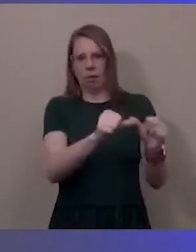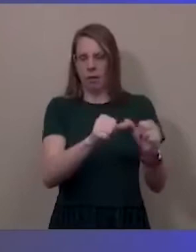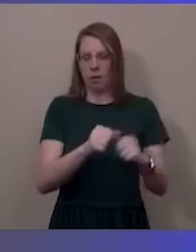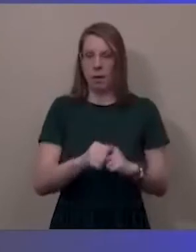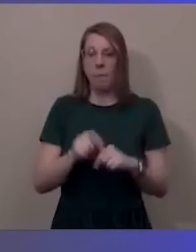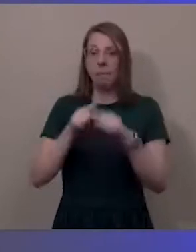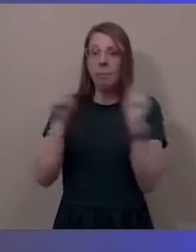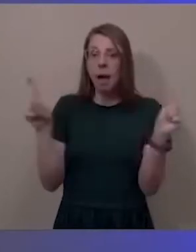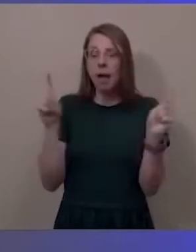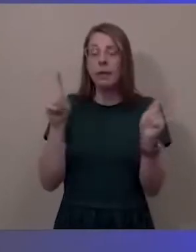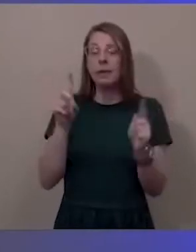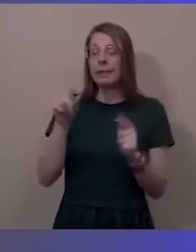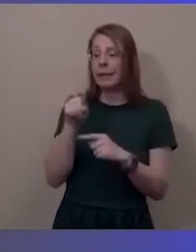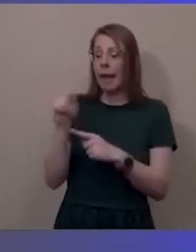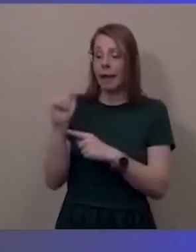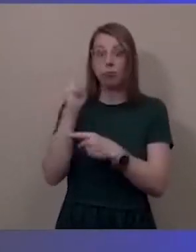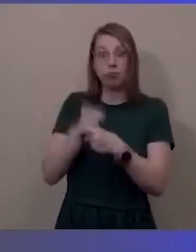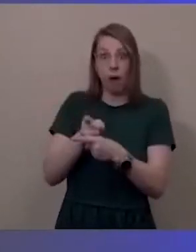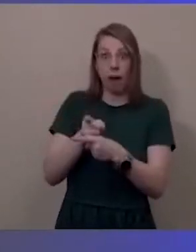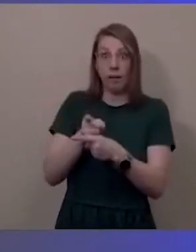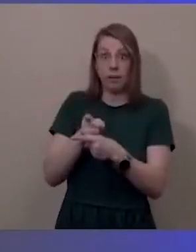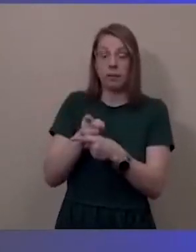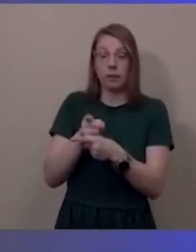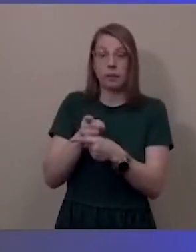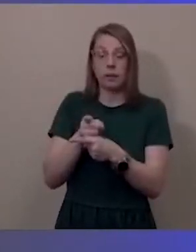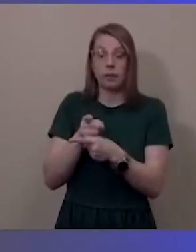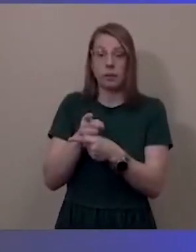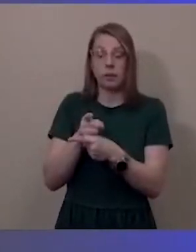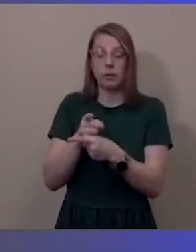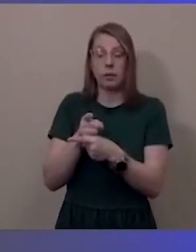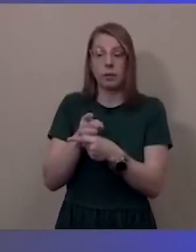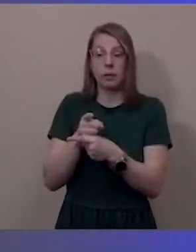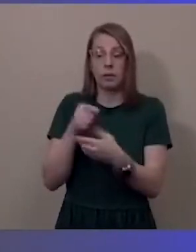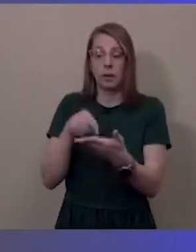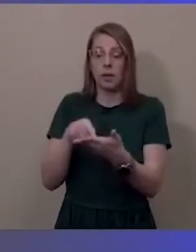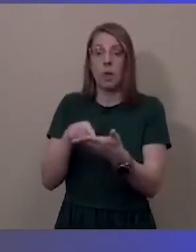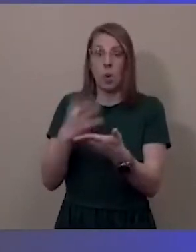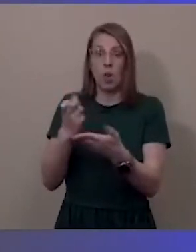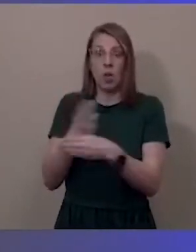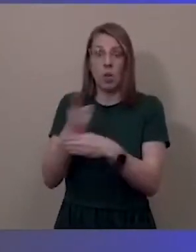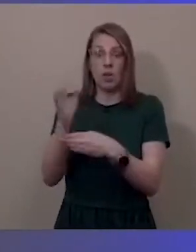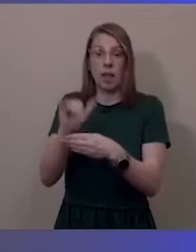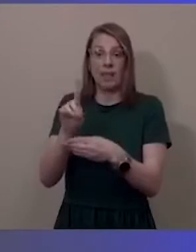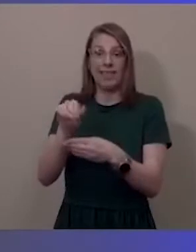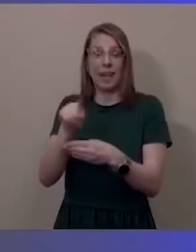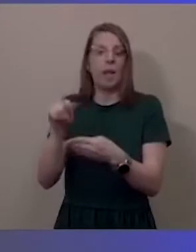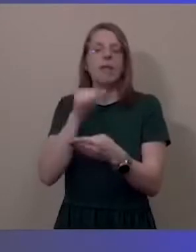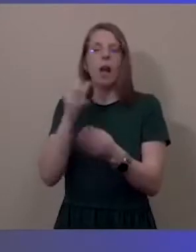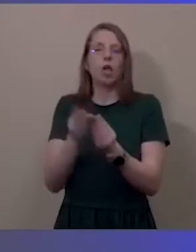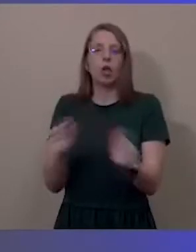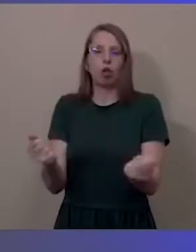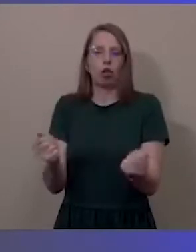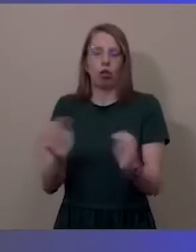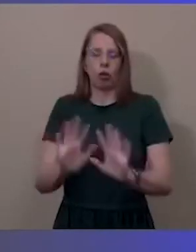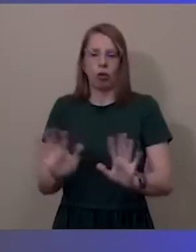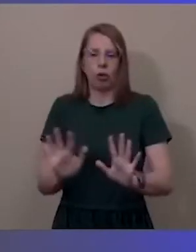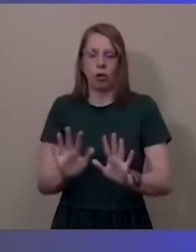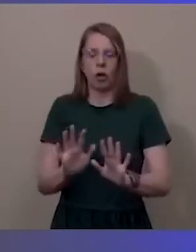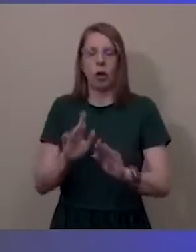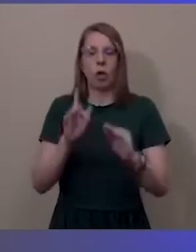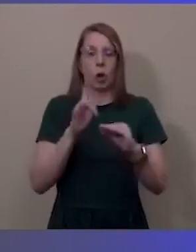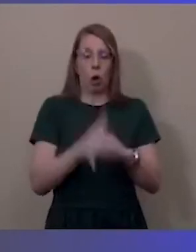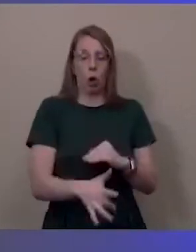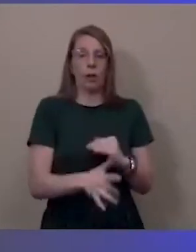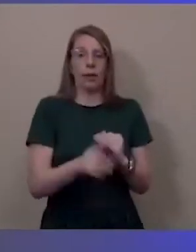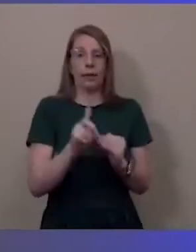However, if this data is correct, and then we want to use it, it's not a cure. It doesn't look, the early data doesn't support